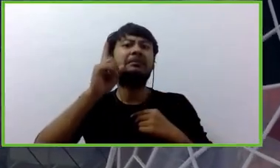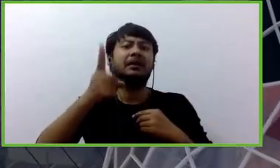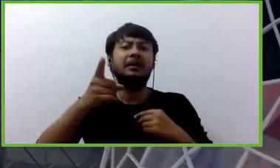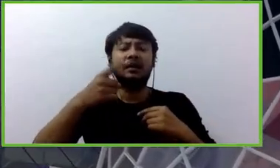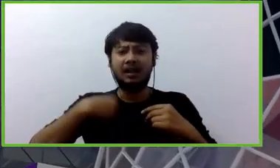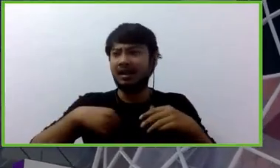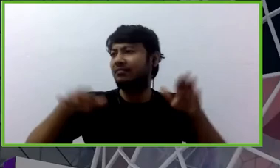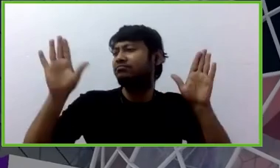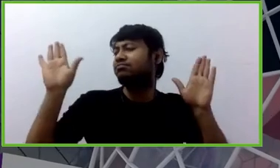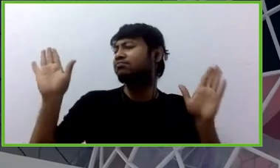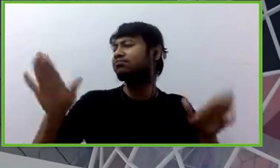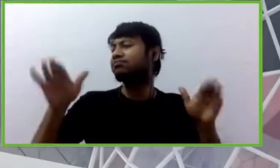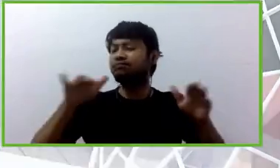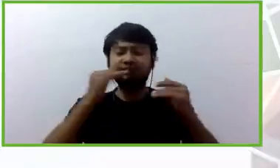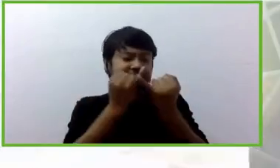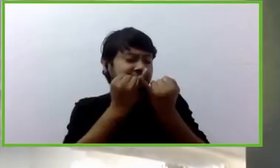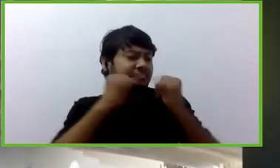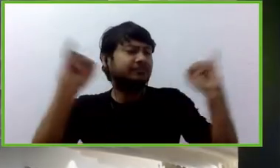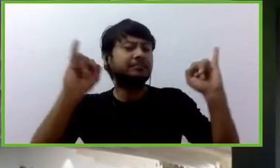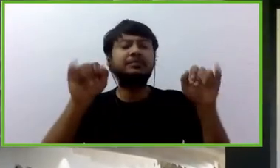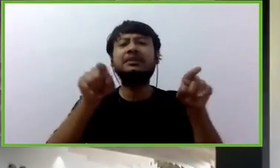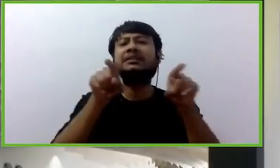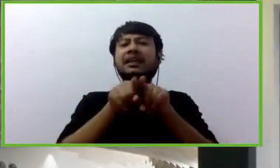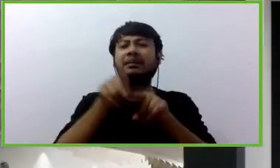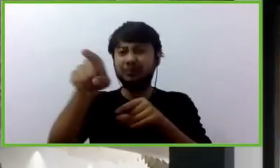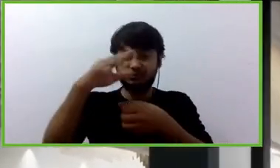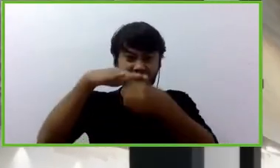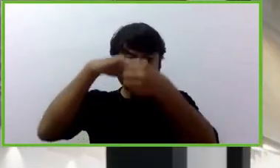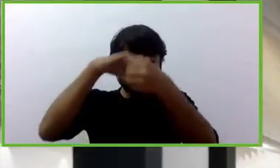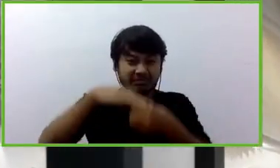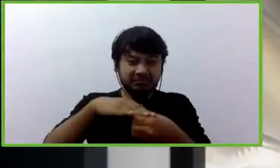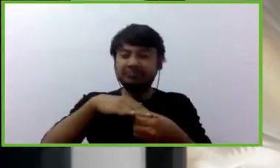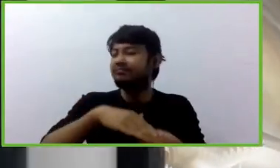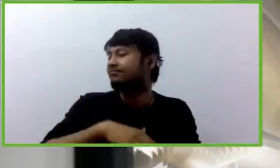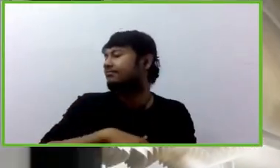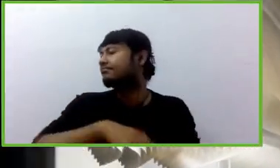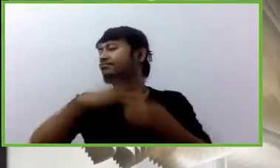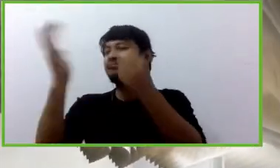disguise. And you may try to put us down, but we will always rise.